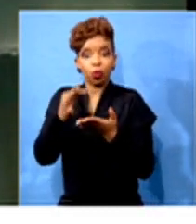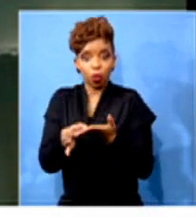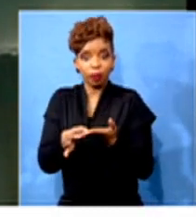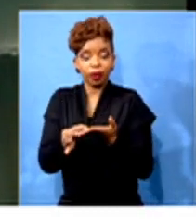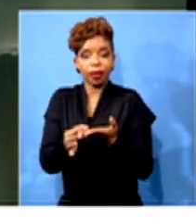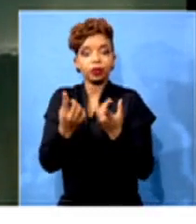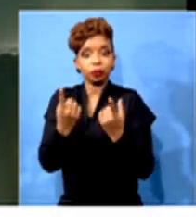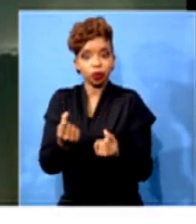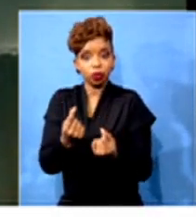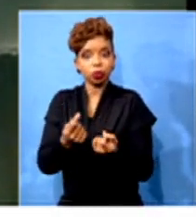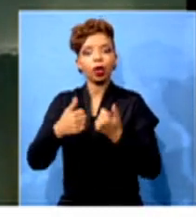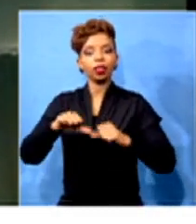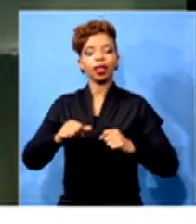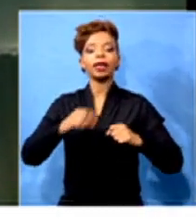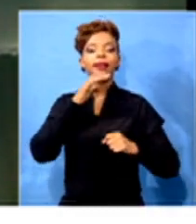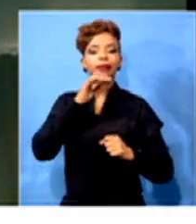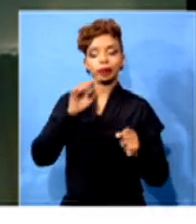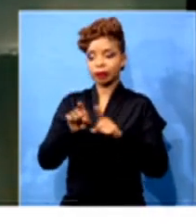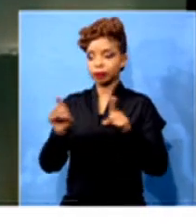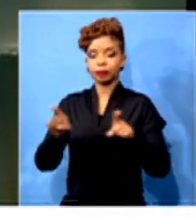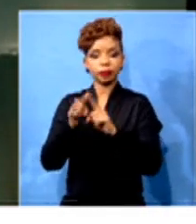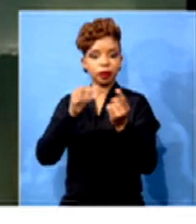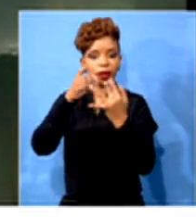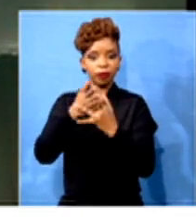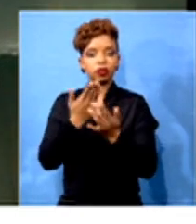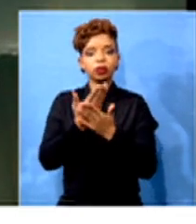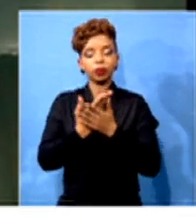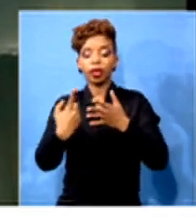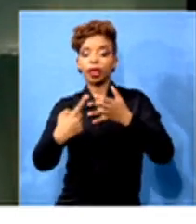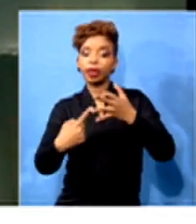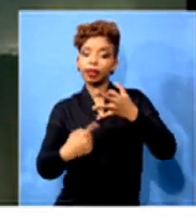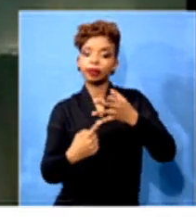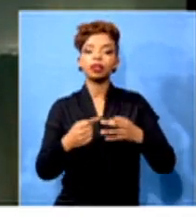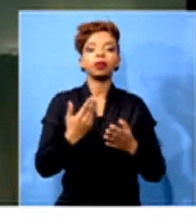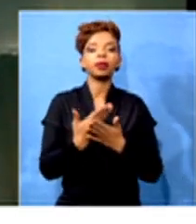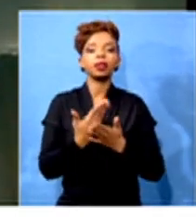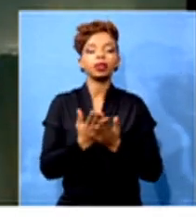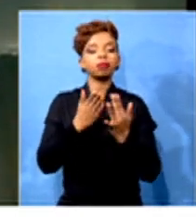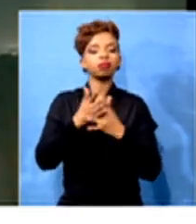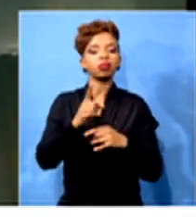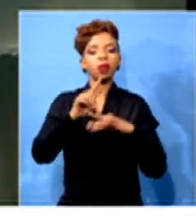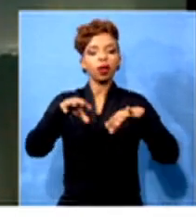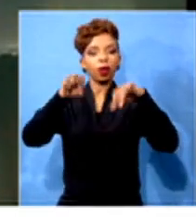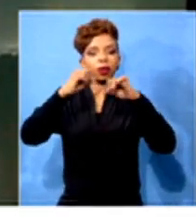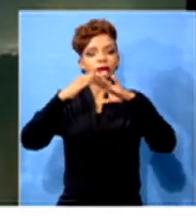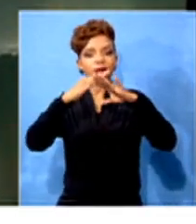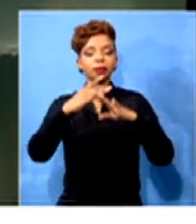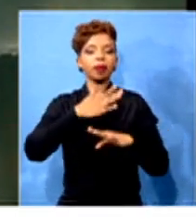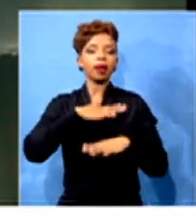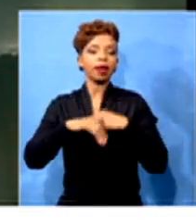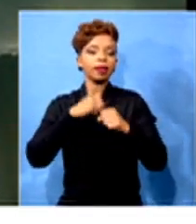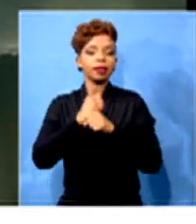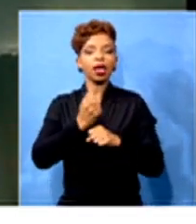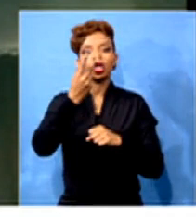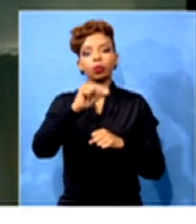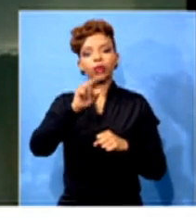with all of those interventions in place, and we found that we could almost completely mitigate load shedding at least by the end of 2021